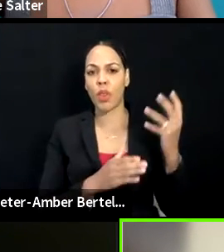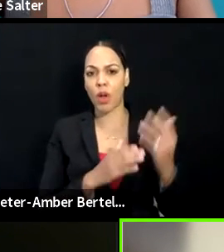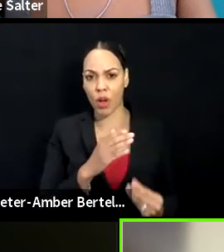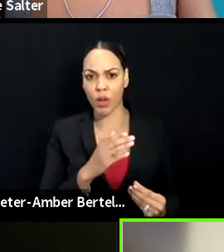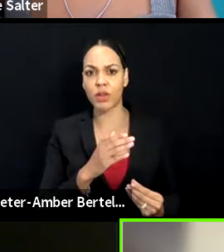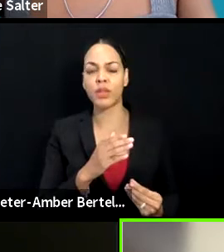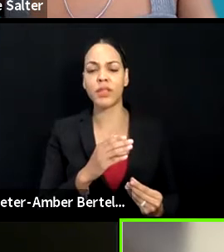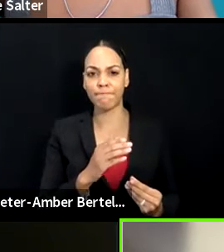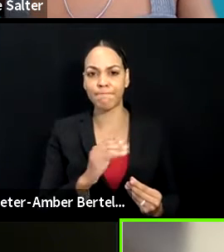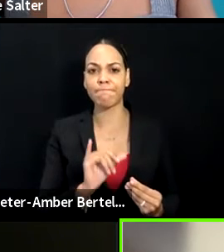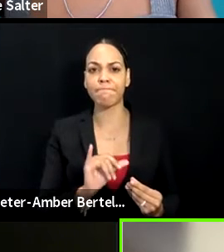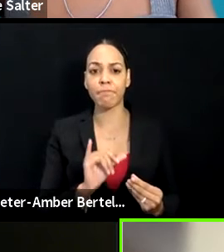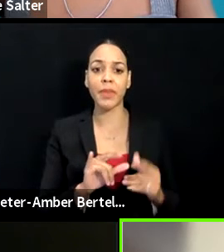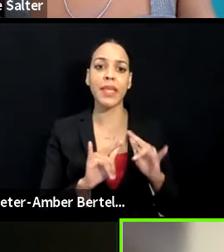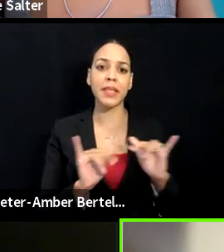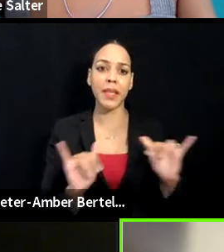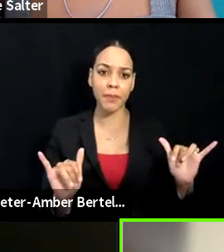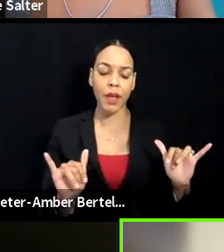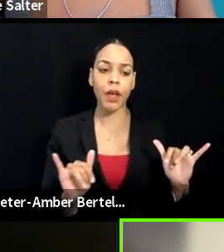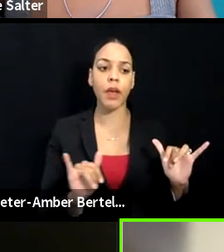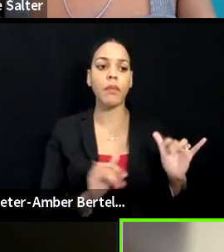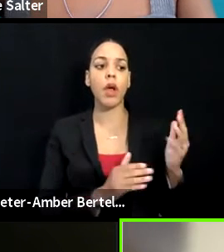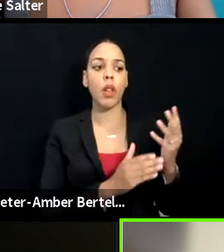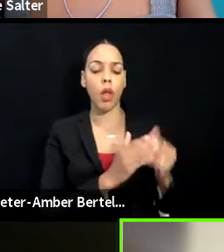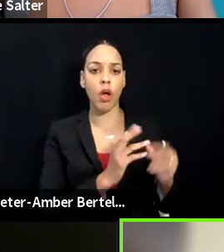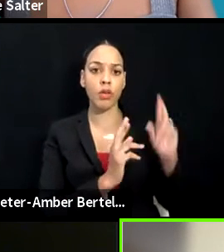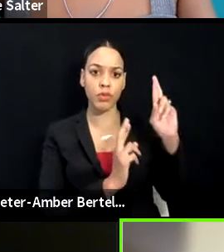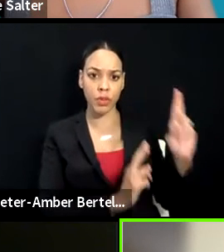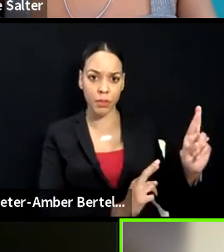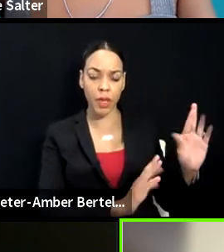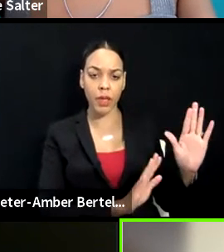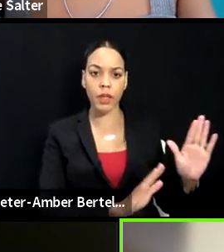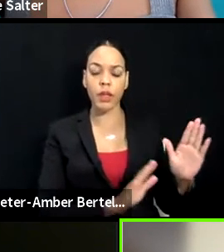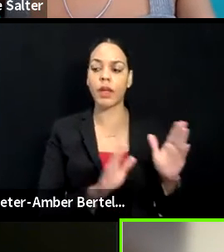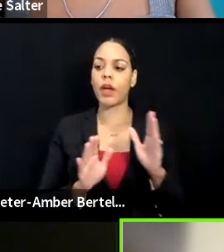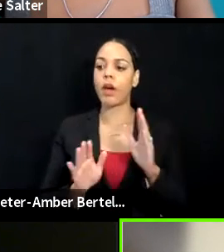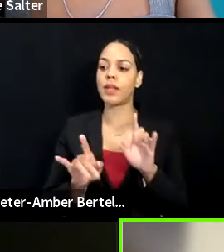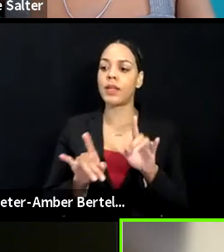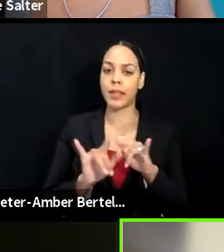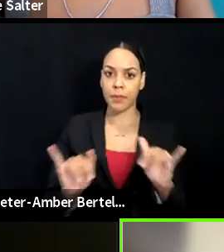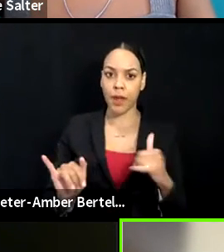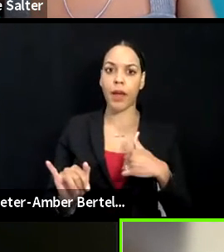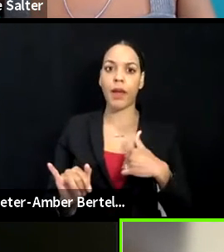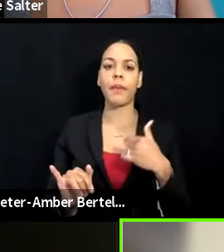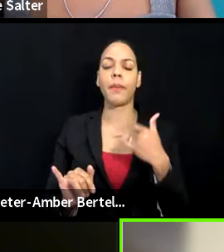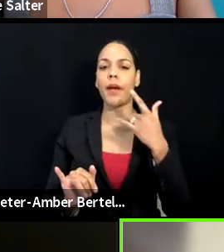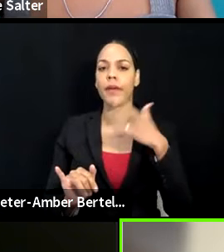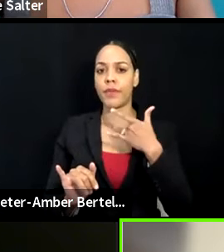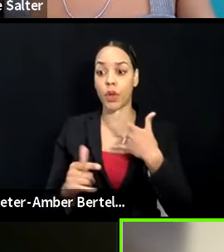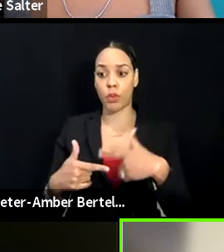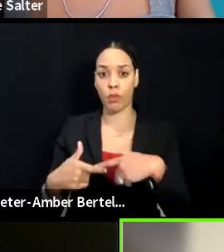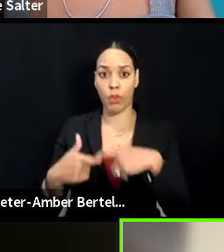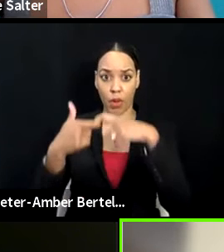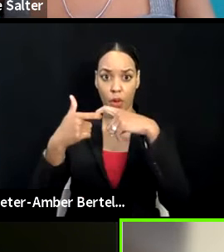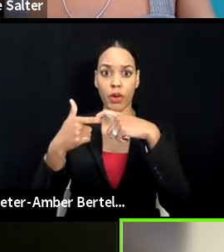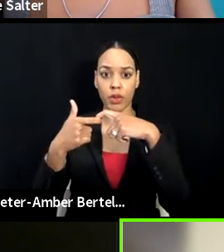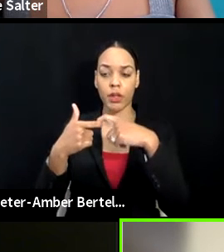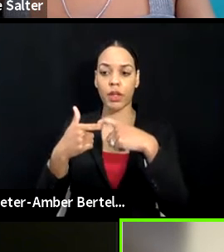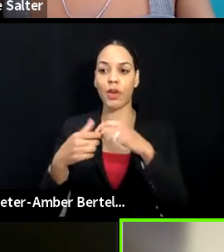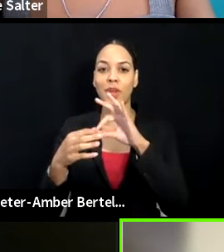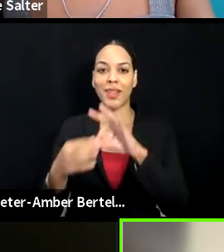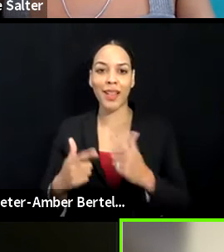time, and without discounting the loss, I've also seen how I think the pause in terms of live theater